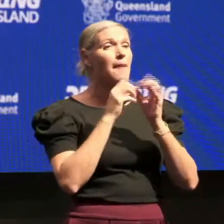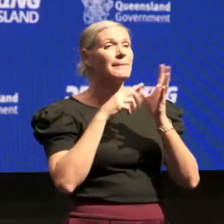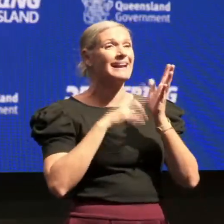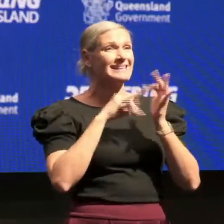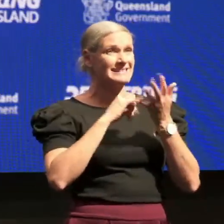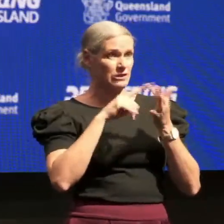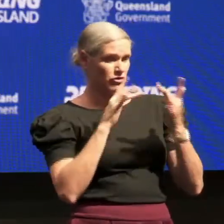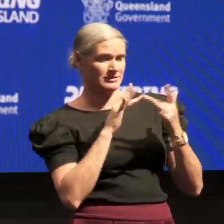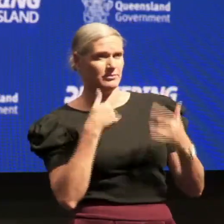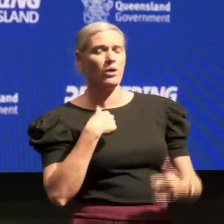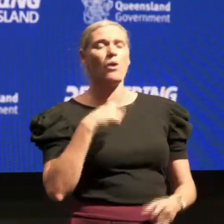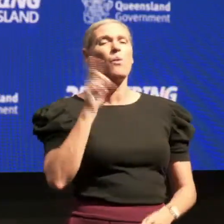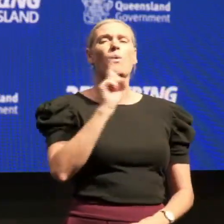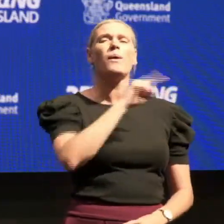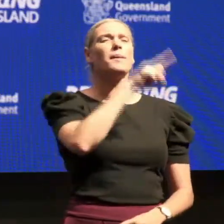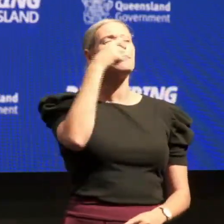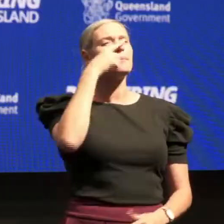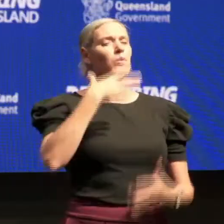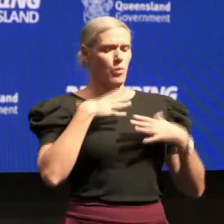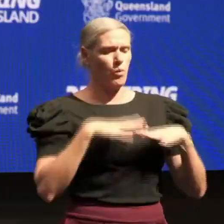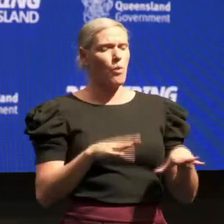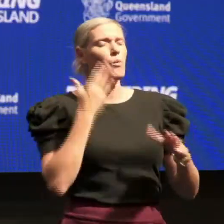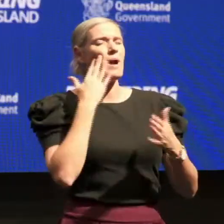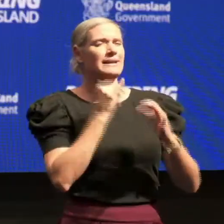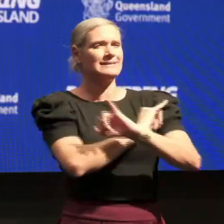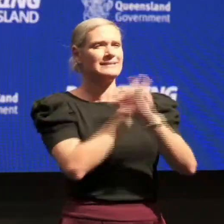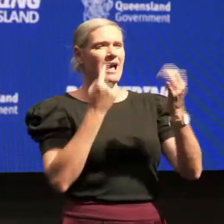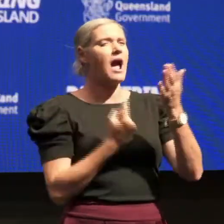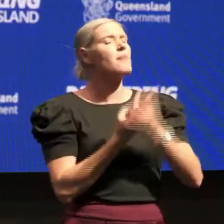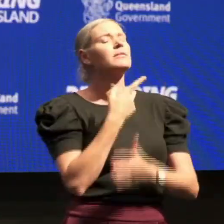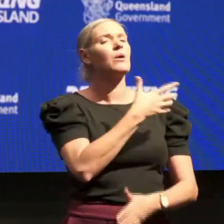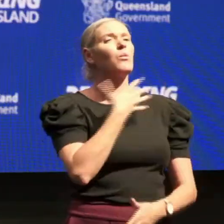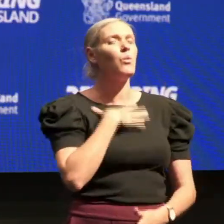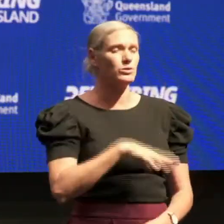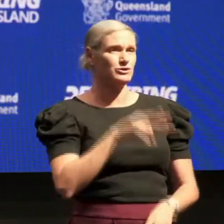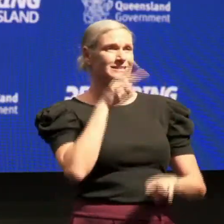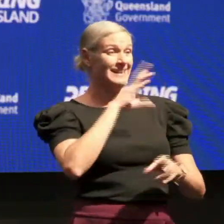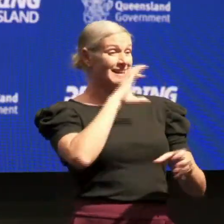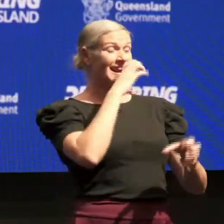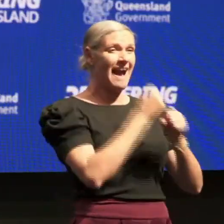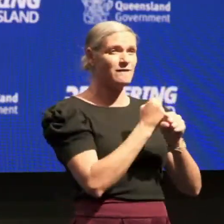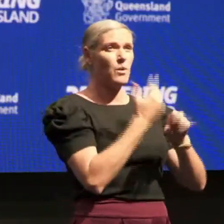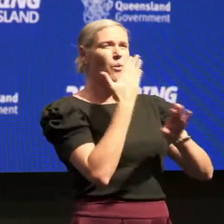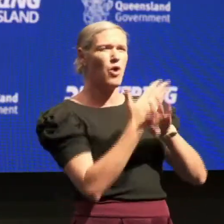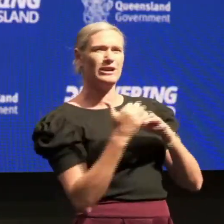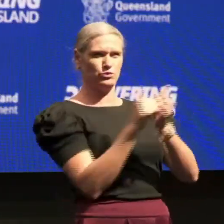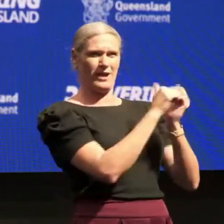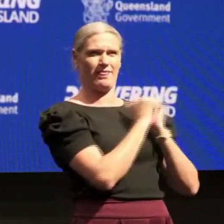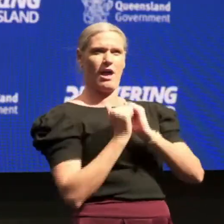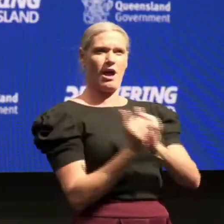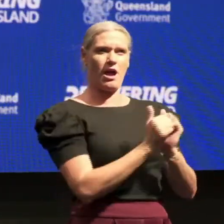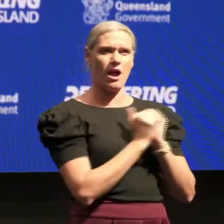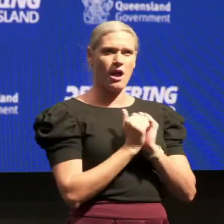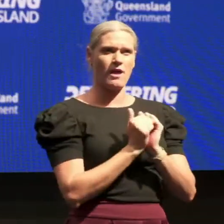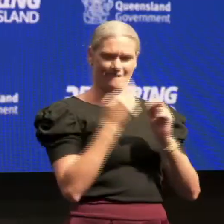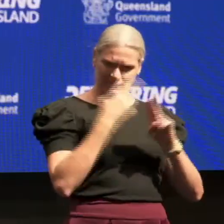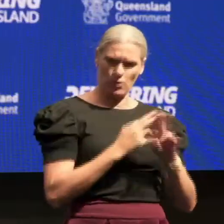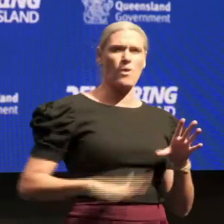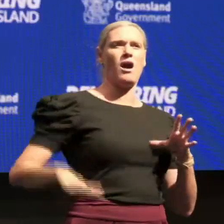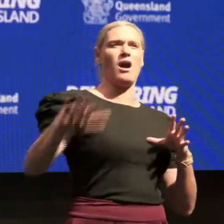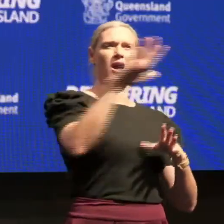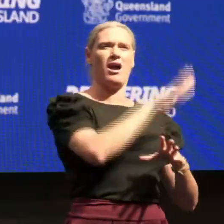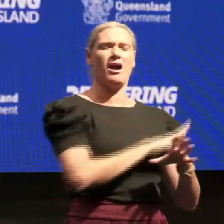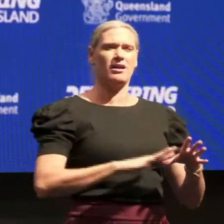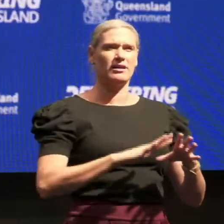look, what people want during a disaster is to see the levels of government working together for the common good,